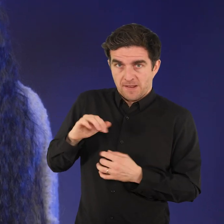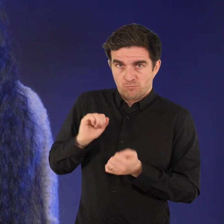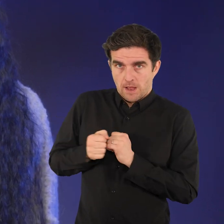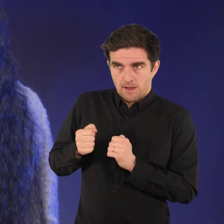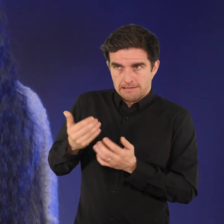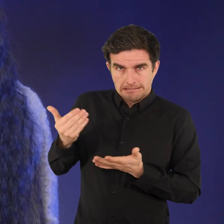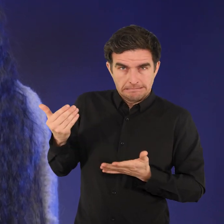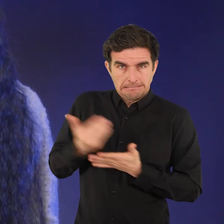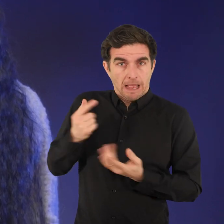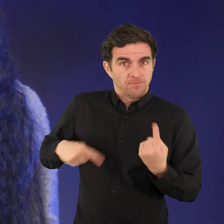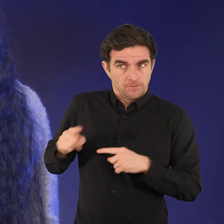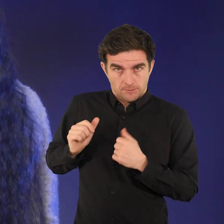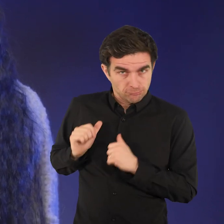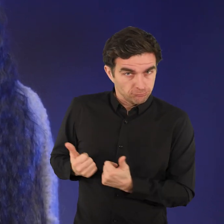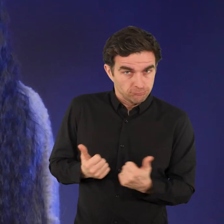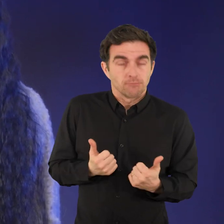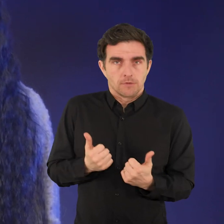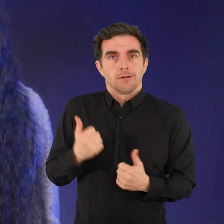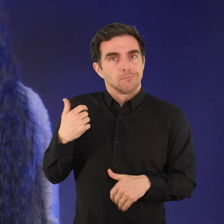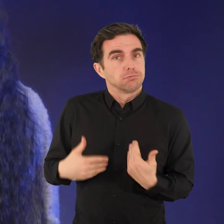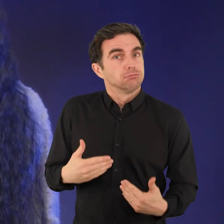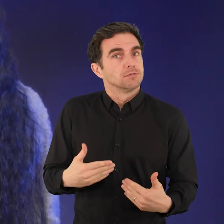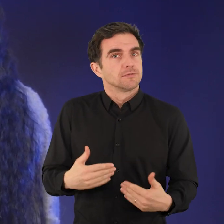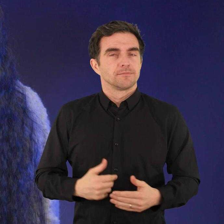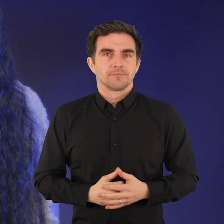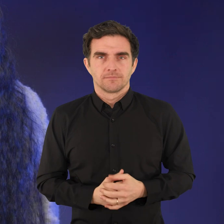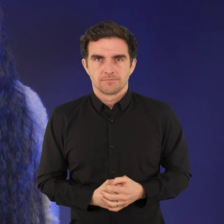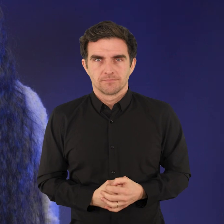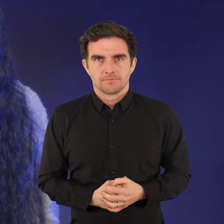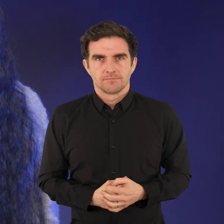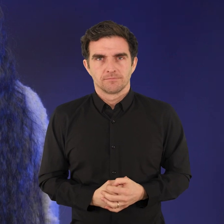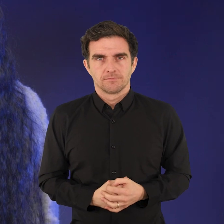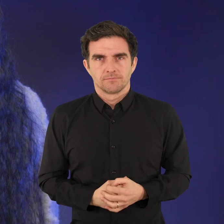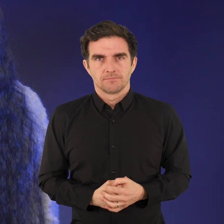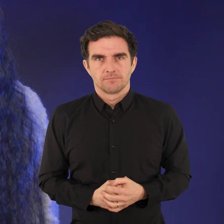and friends being safe.